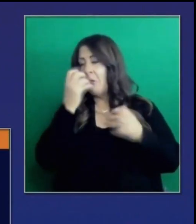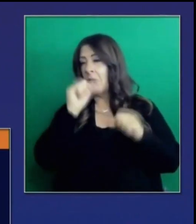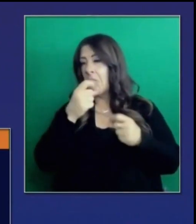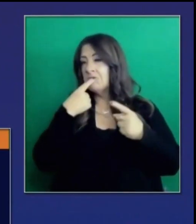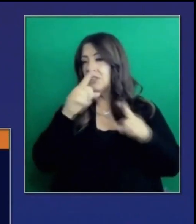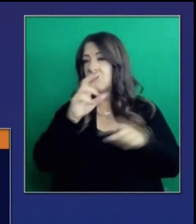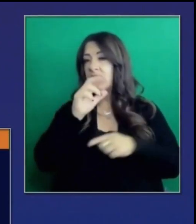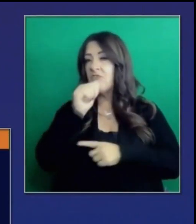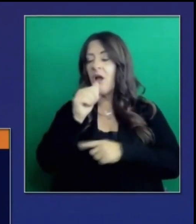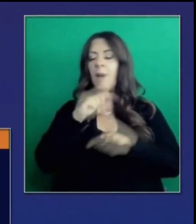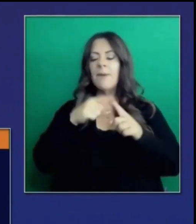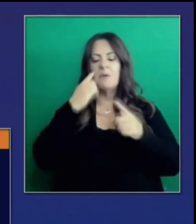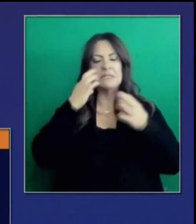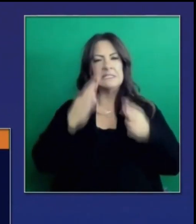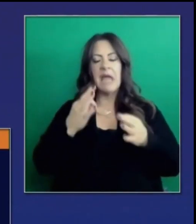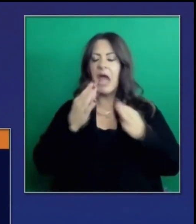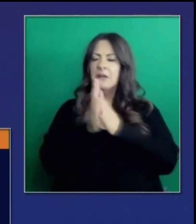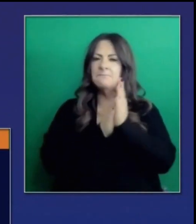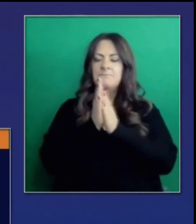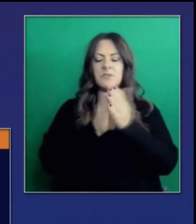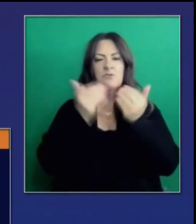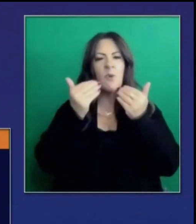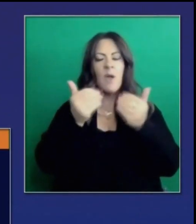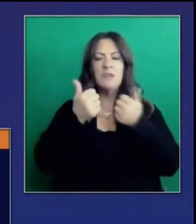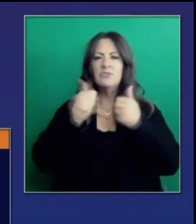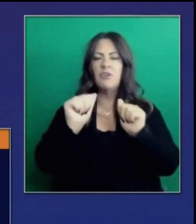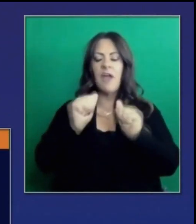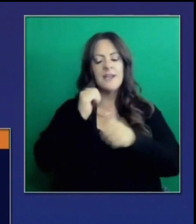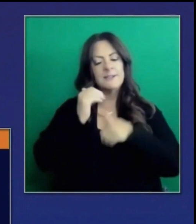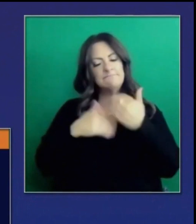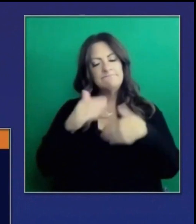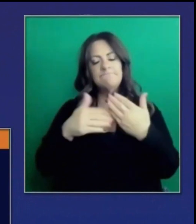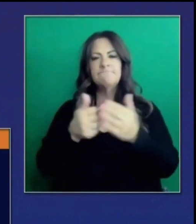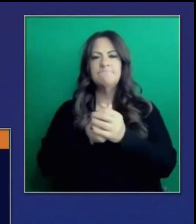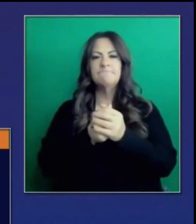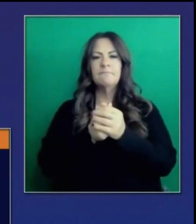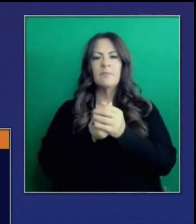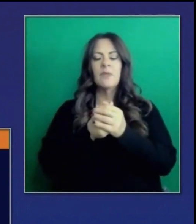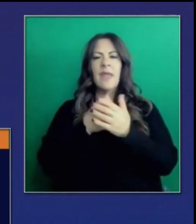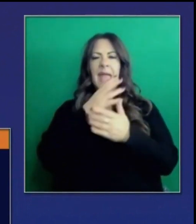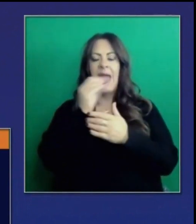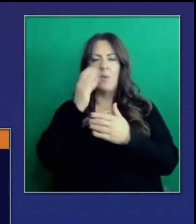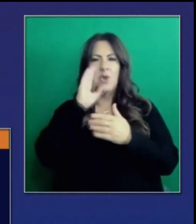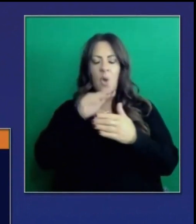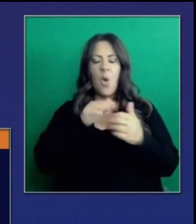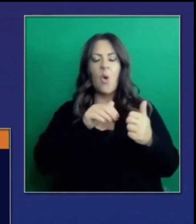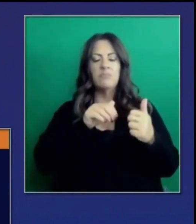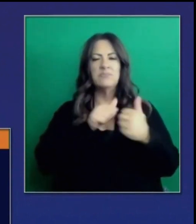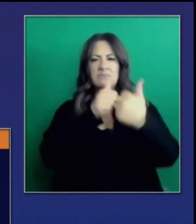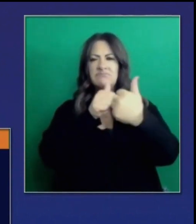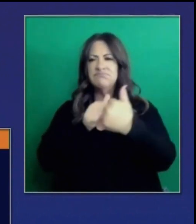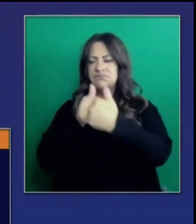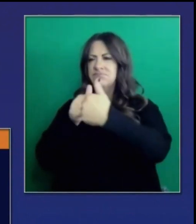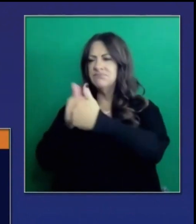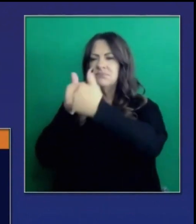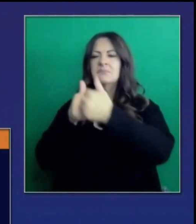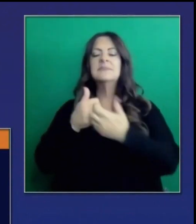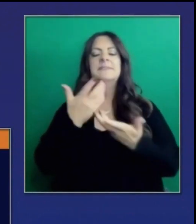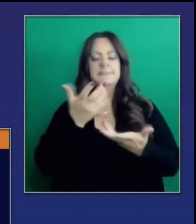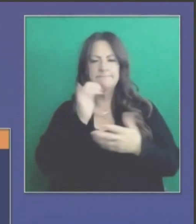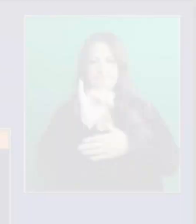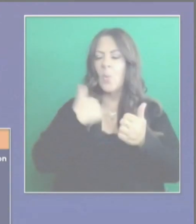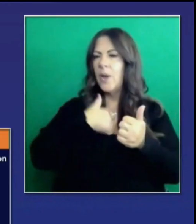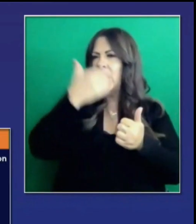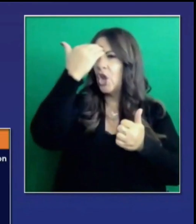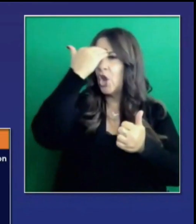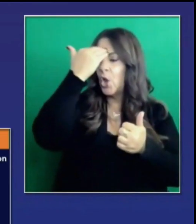December. California's Health and Human Services Secretary, Dr. Mark Ghaly, said that California is slowly starting